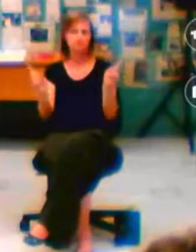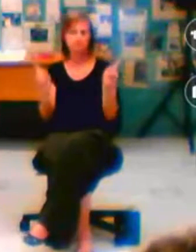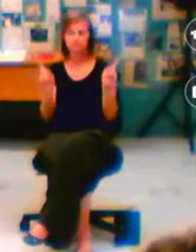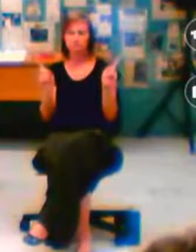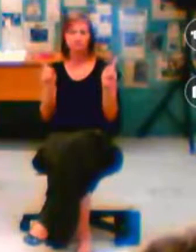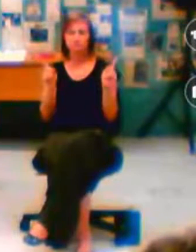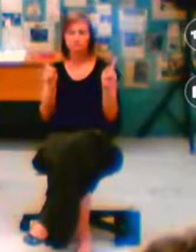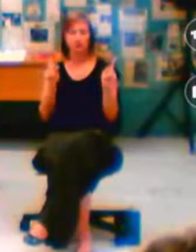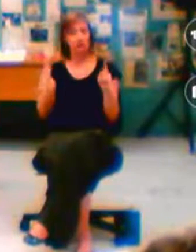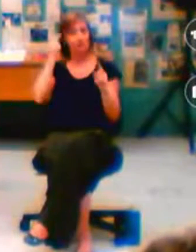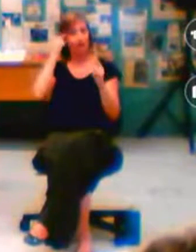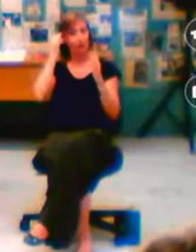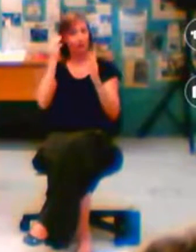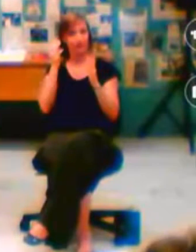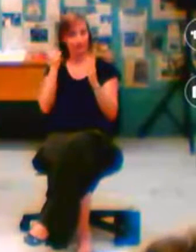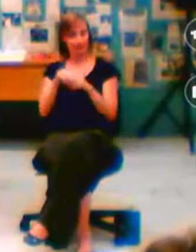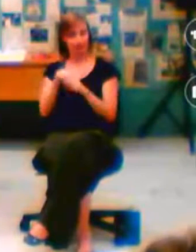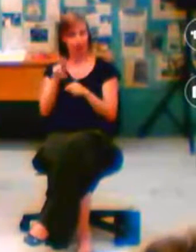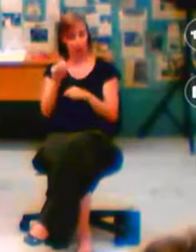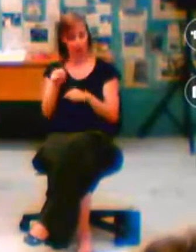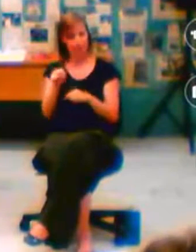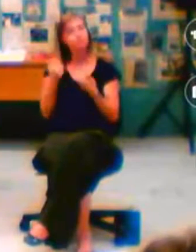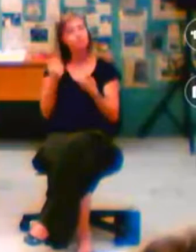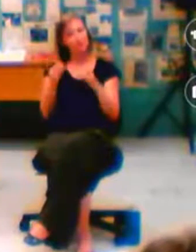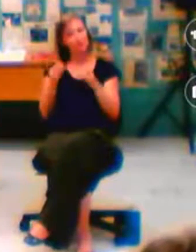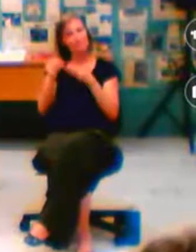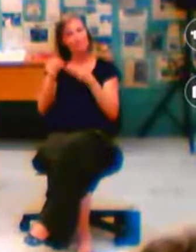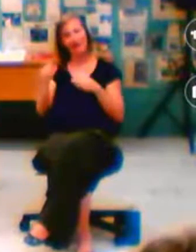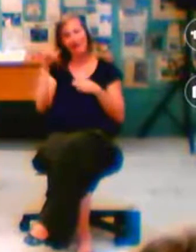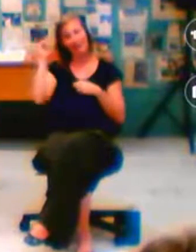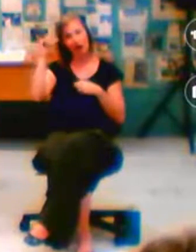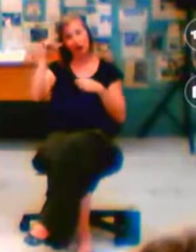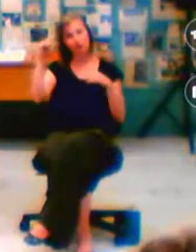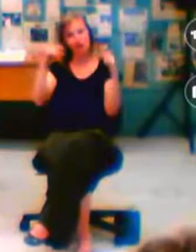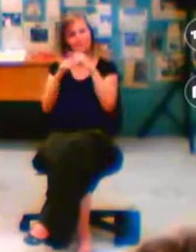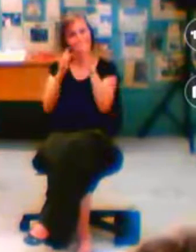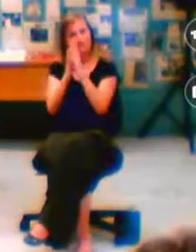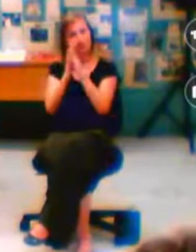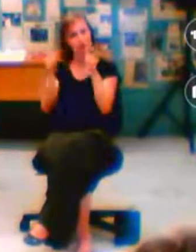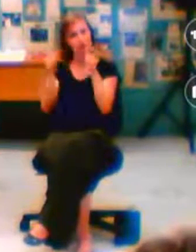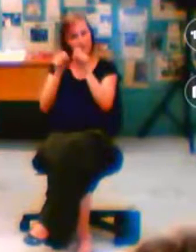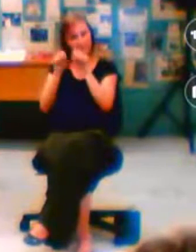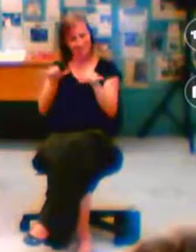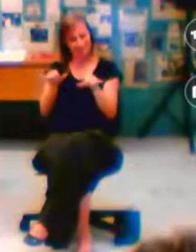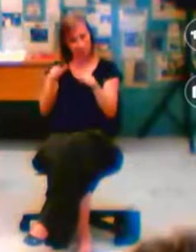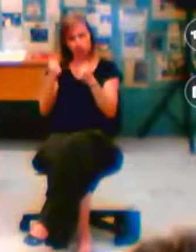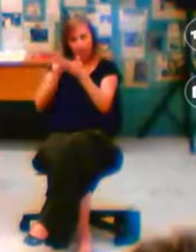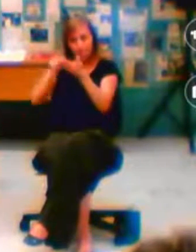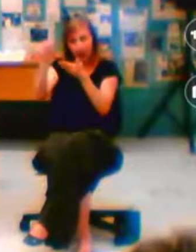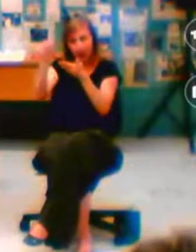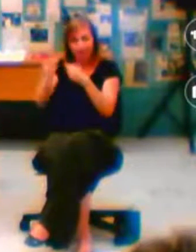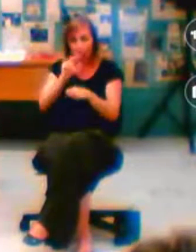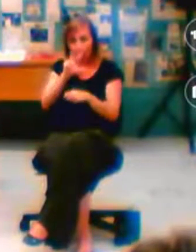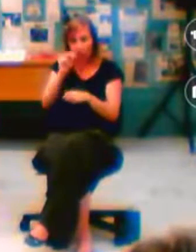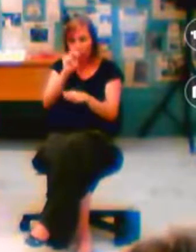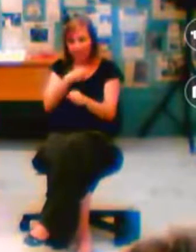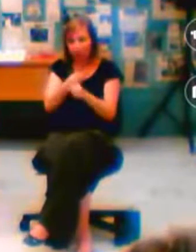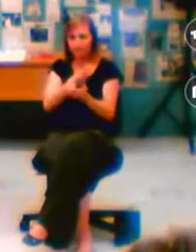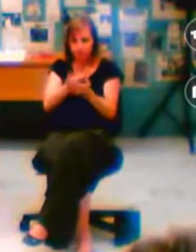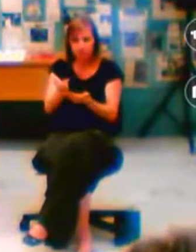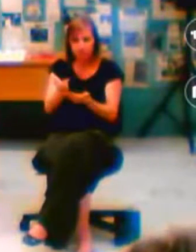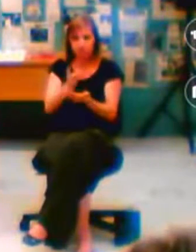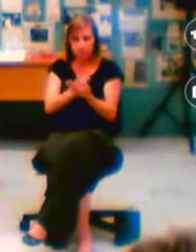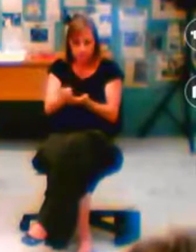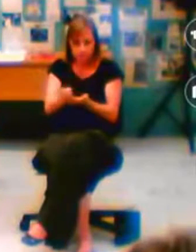that, and you compare public sector entities with private sector entities, there's no comparison.